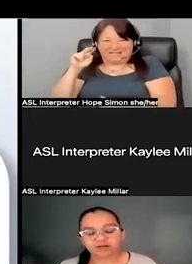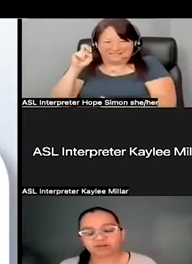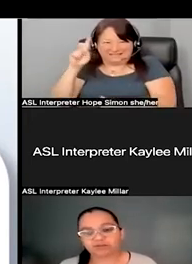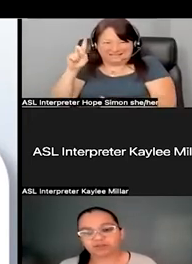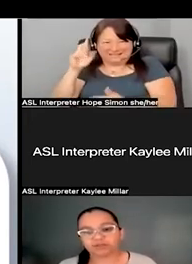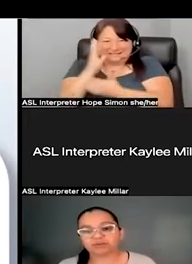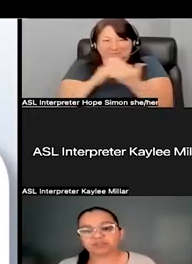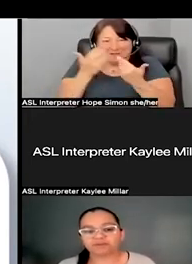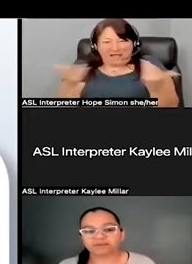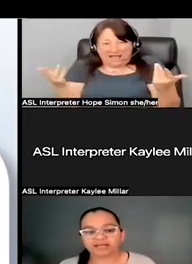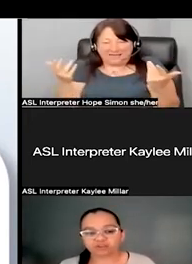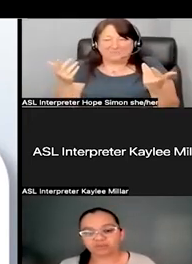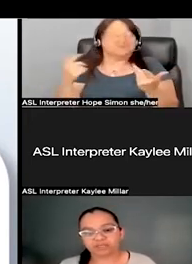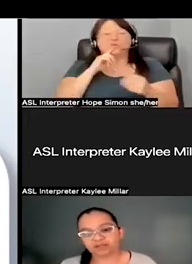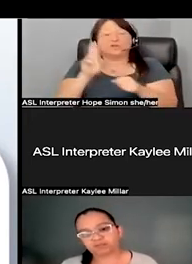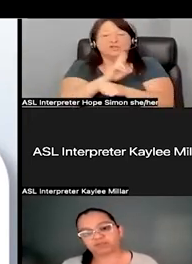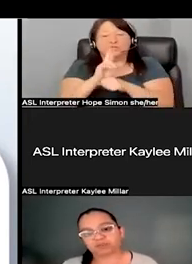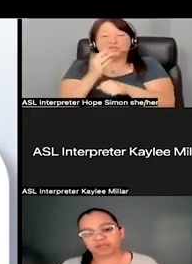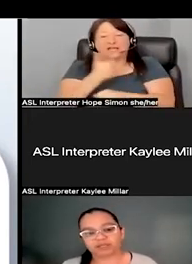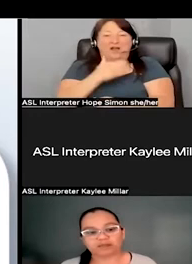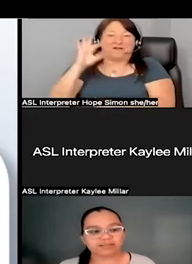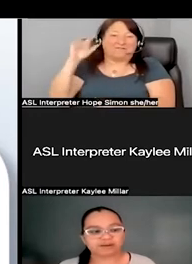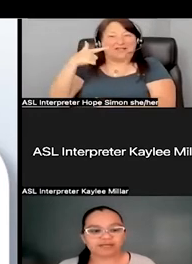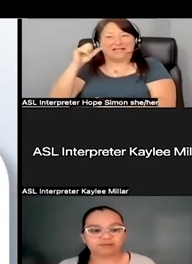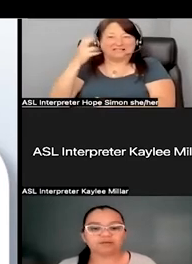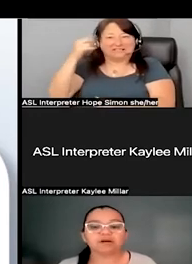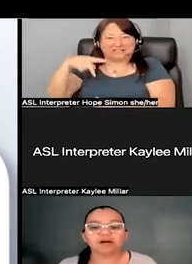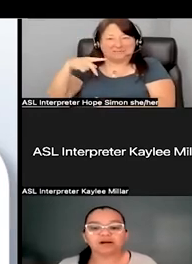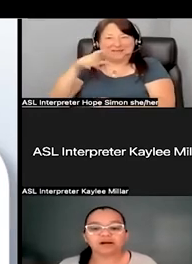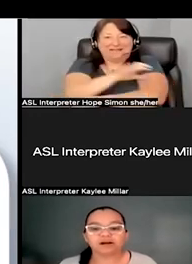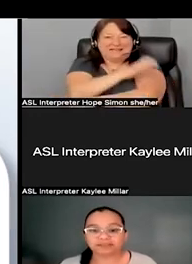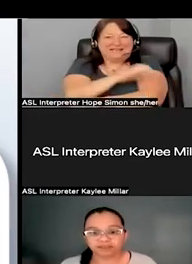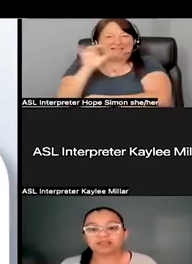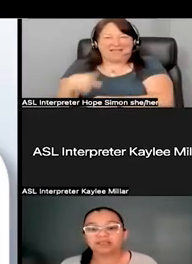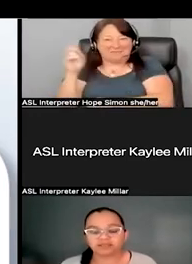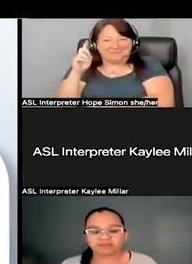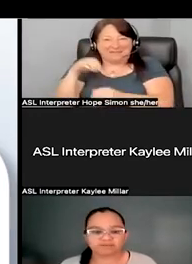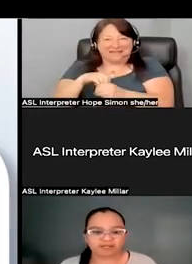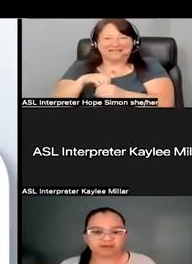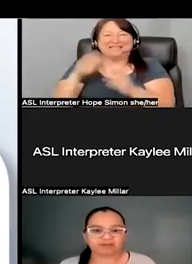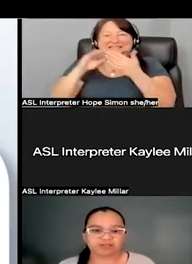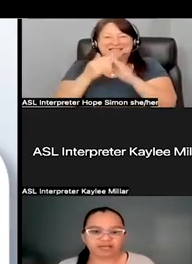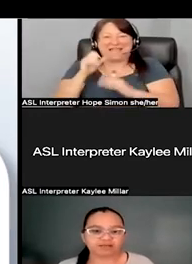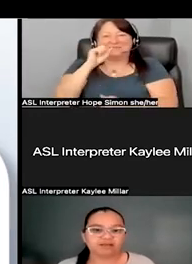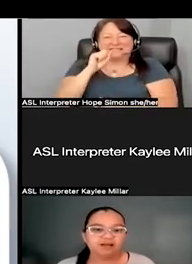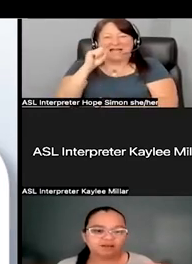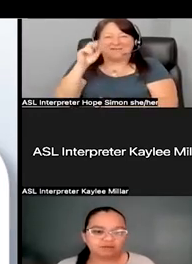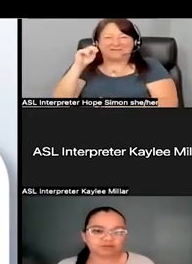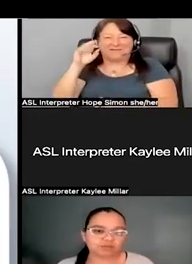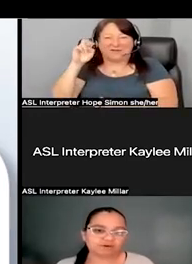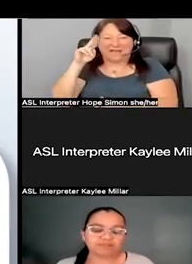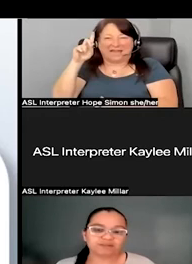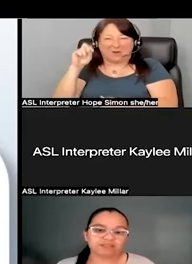package were used at our flagship clinic, which is located in the San Fernando, in the city of San Fernando, which again,